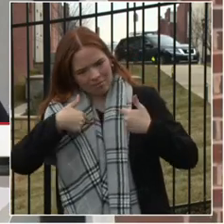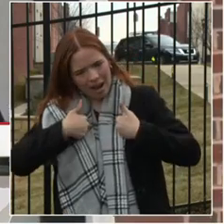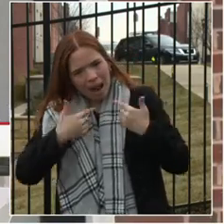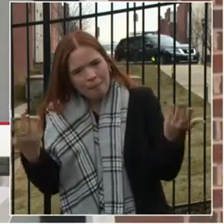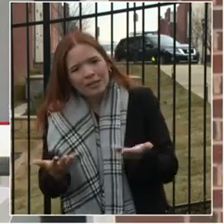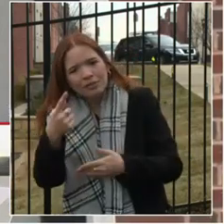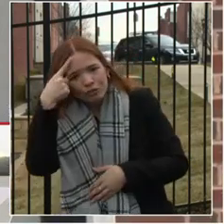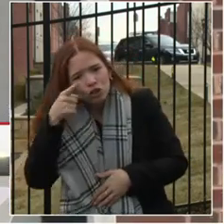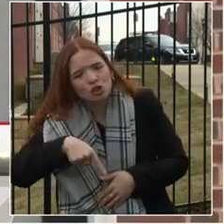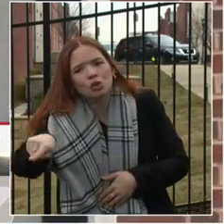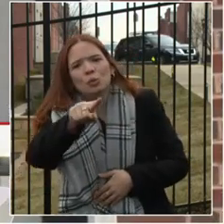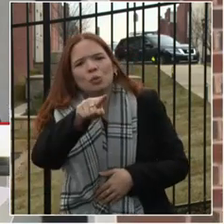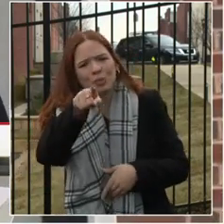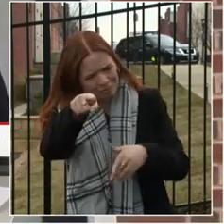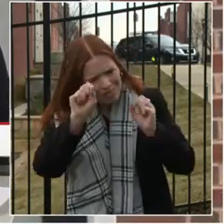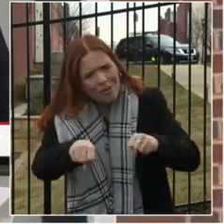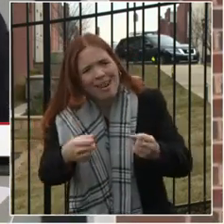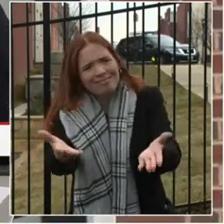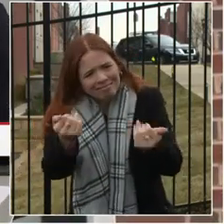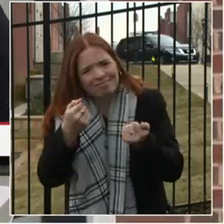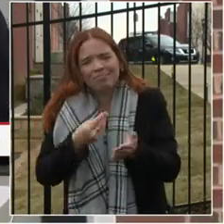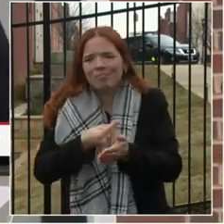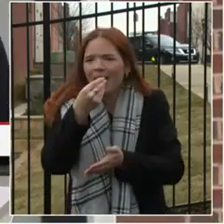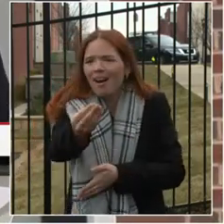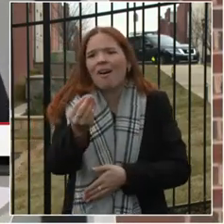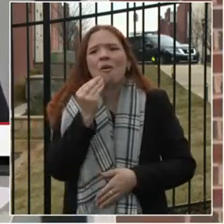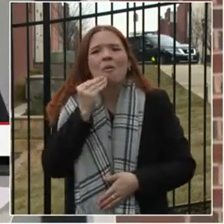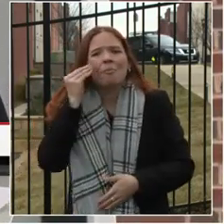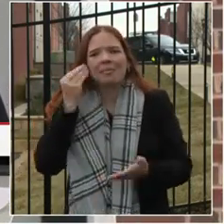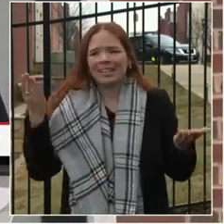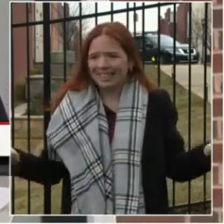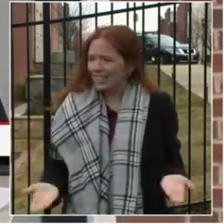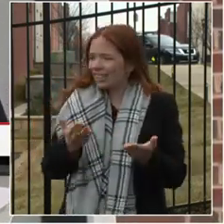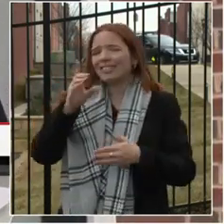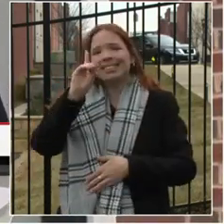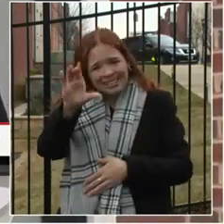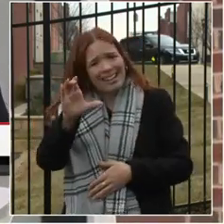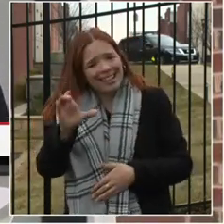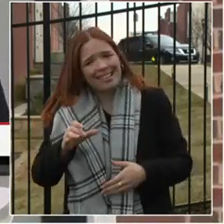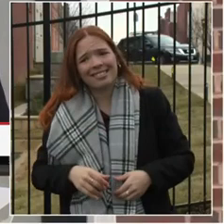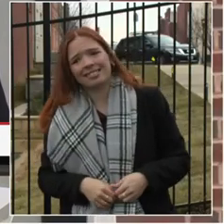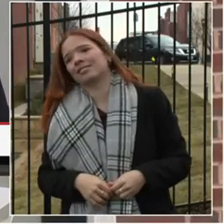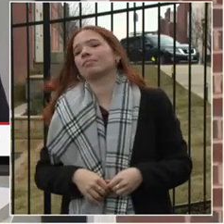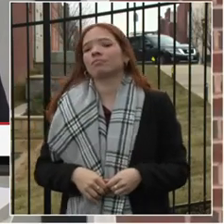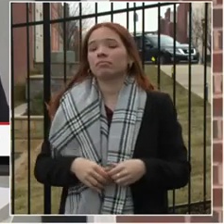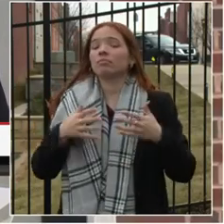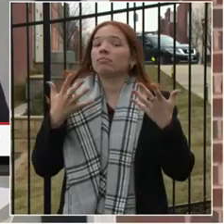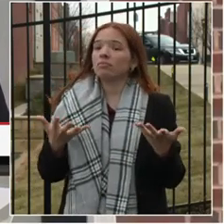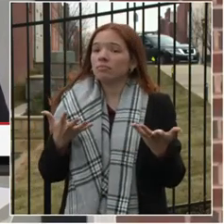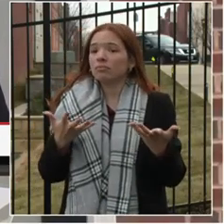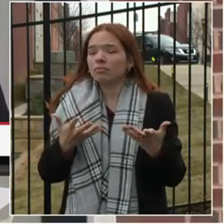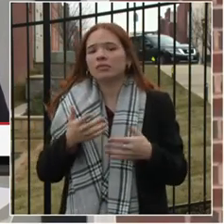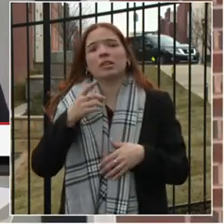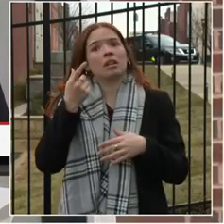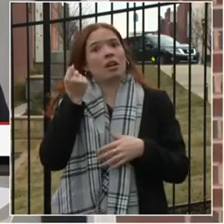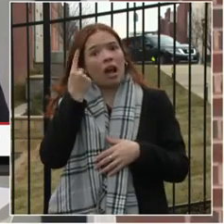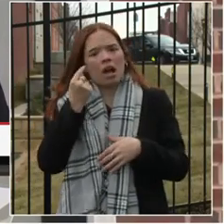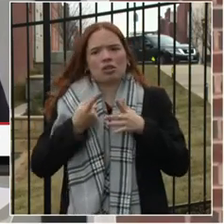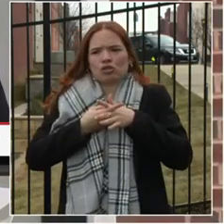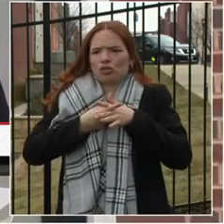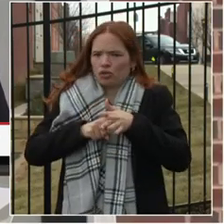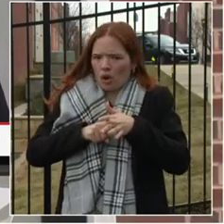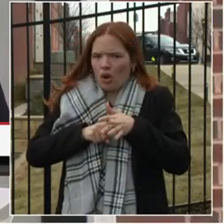you can buy a home in Washington, D.C. If you've started taking the steps, please reach out to us so we can